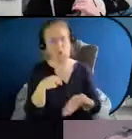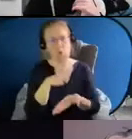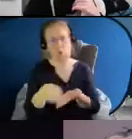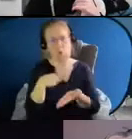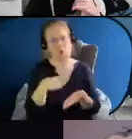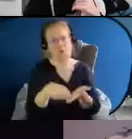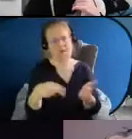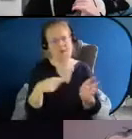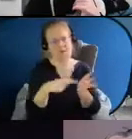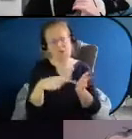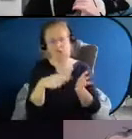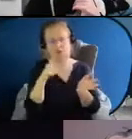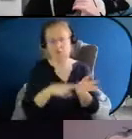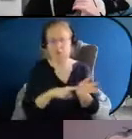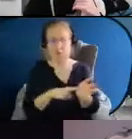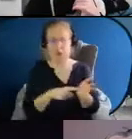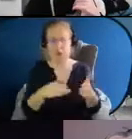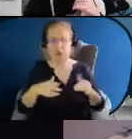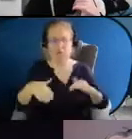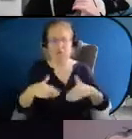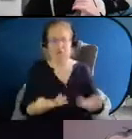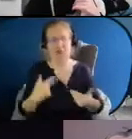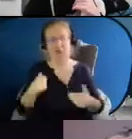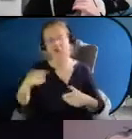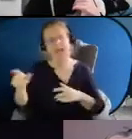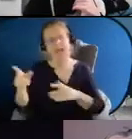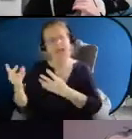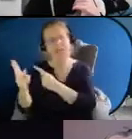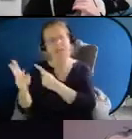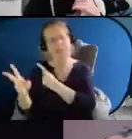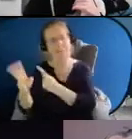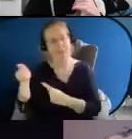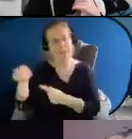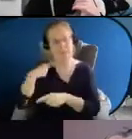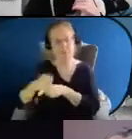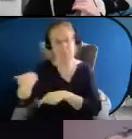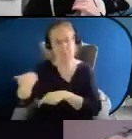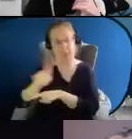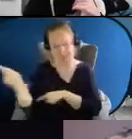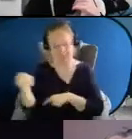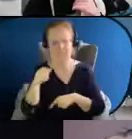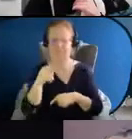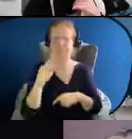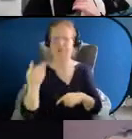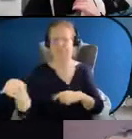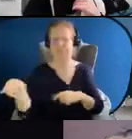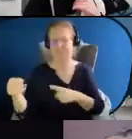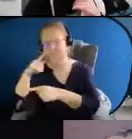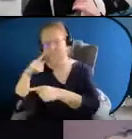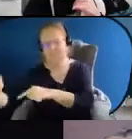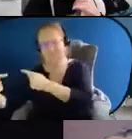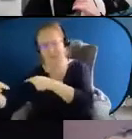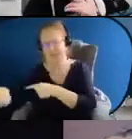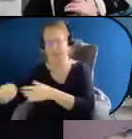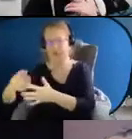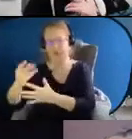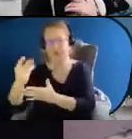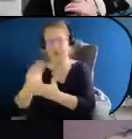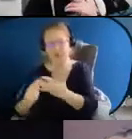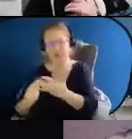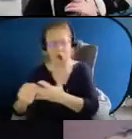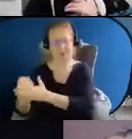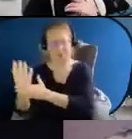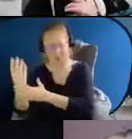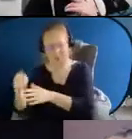going to be discussing in the panel a little bit later is kind of the challenges maybe from one side, so maybe as the designer and developer of